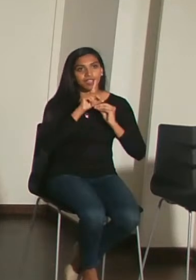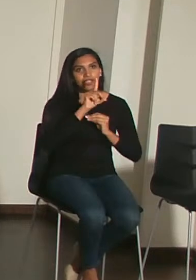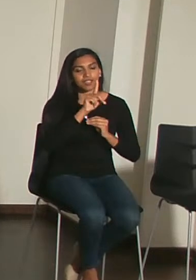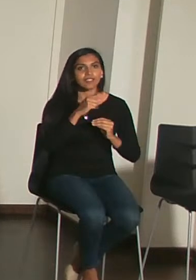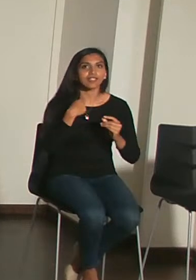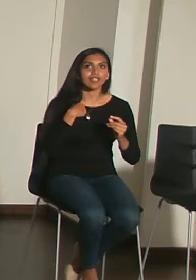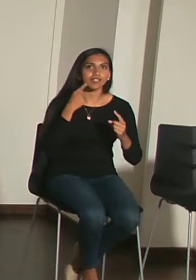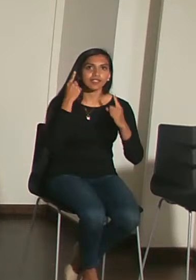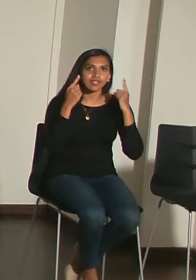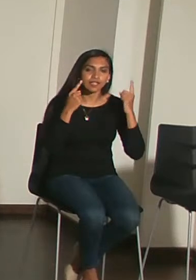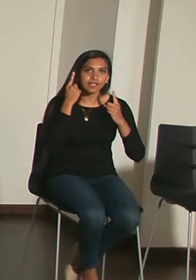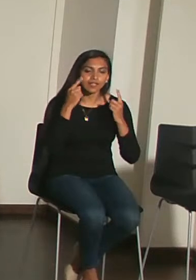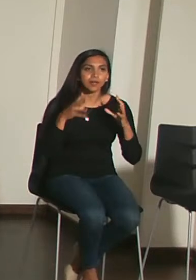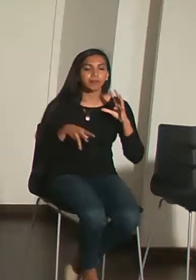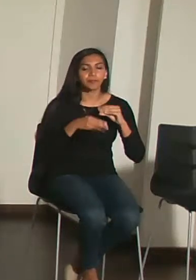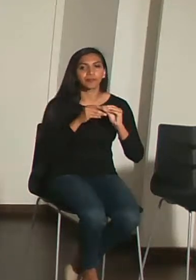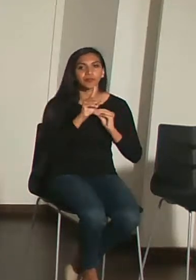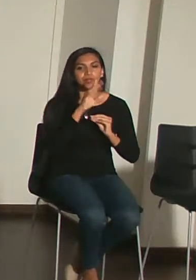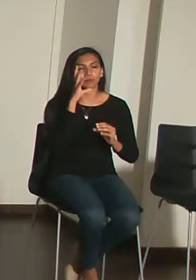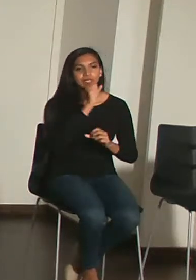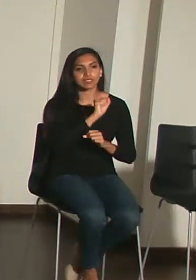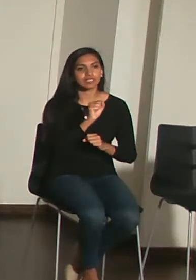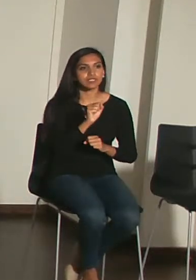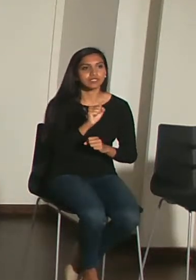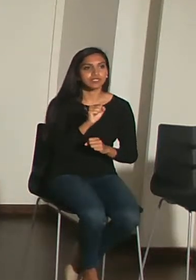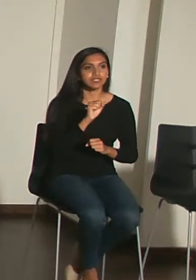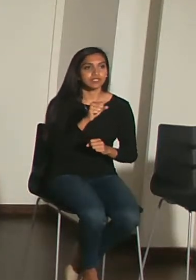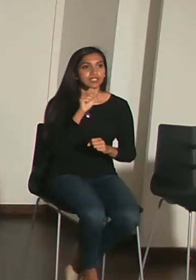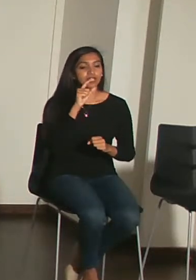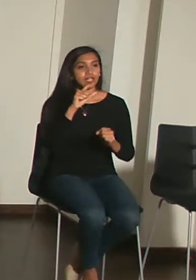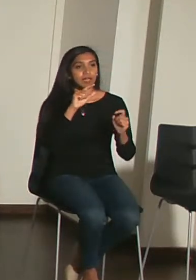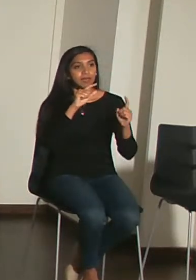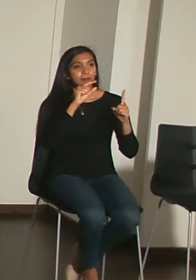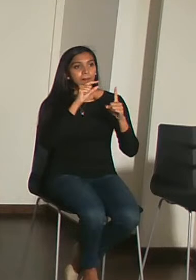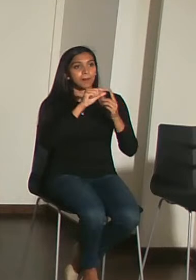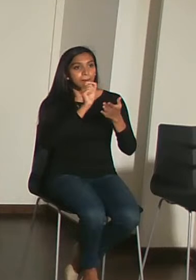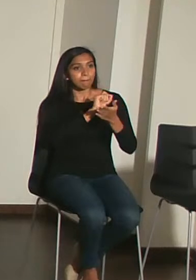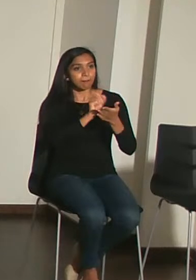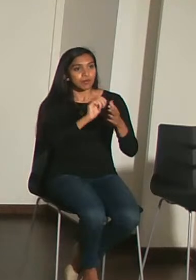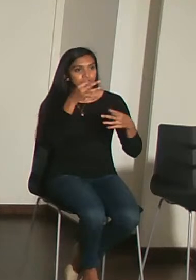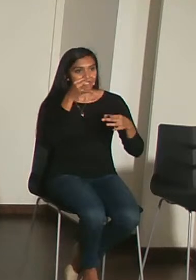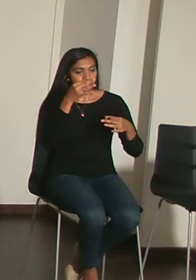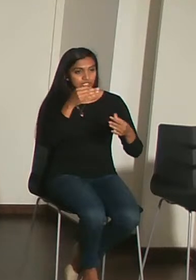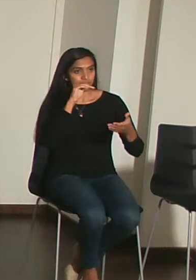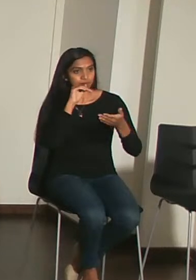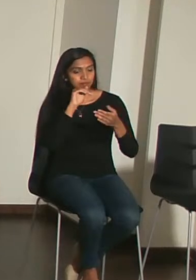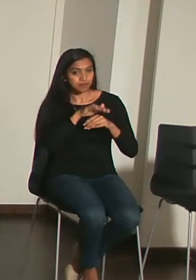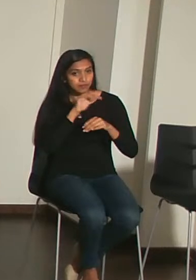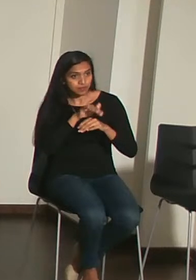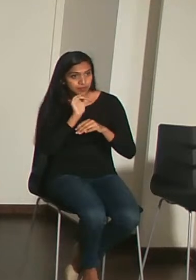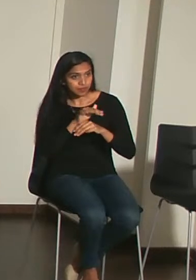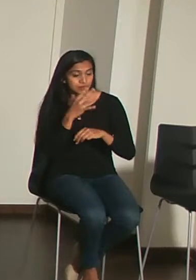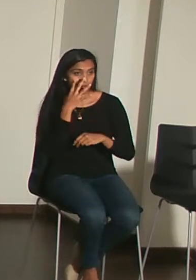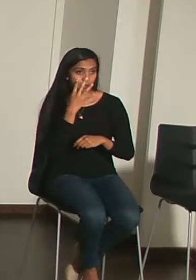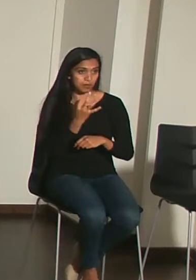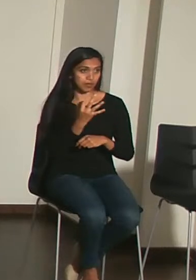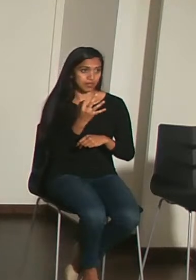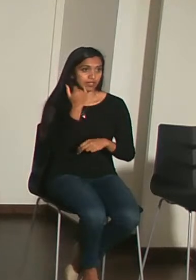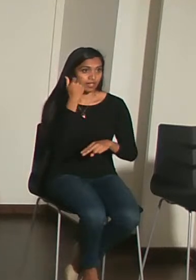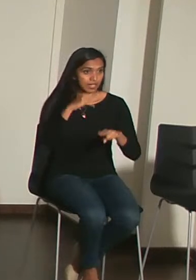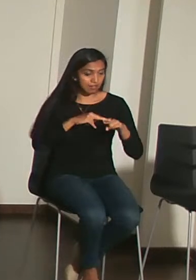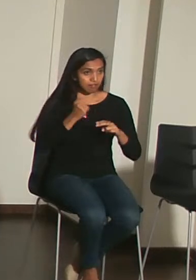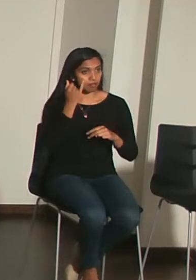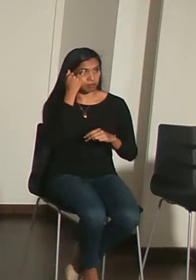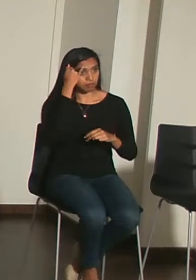yes, I've written something more. The publication is important. If if there is a possibility to do it, I think it's